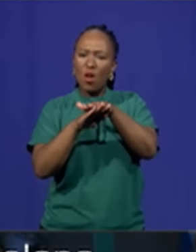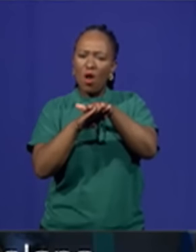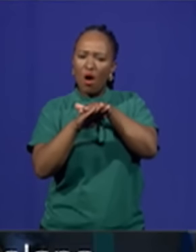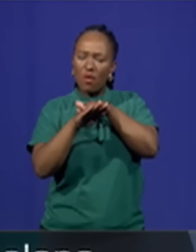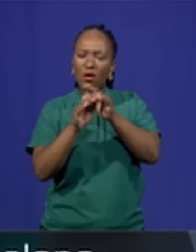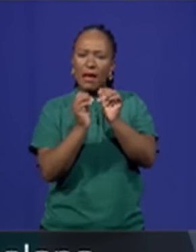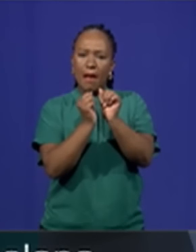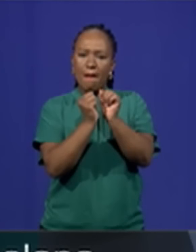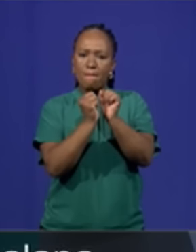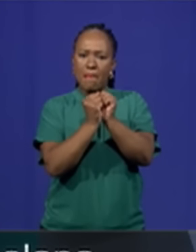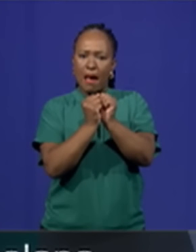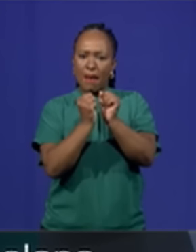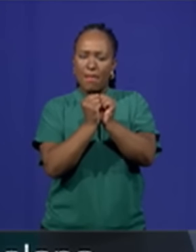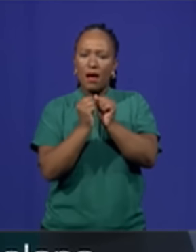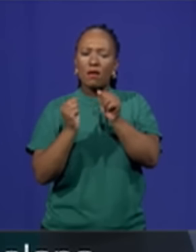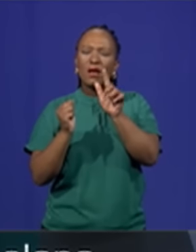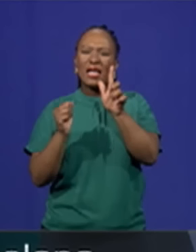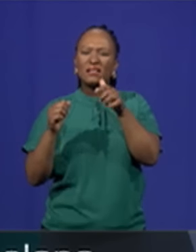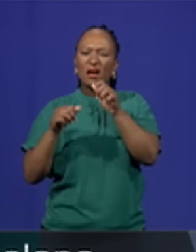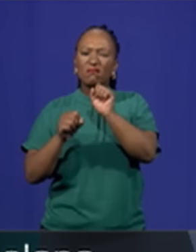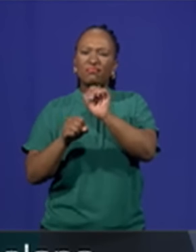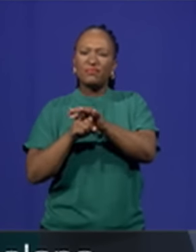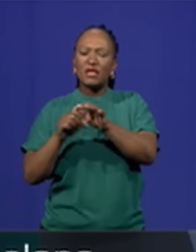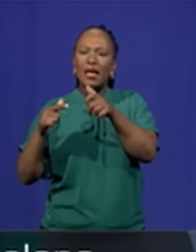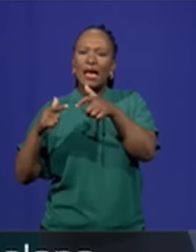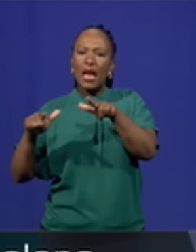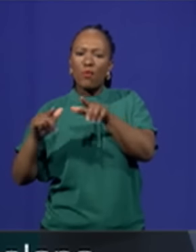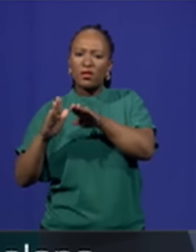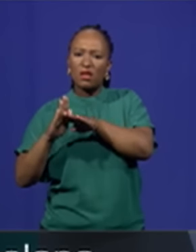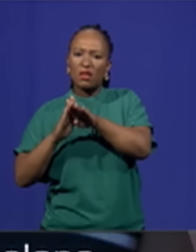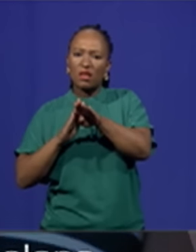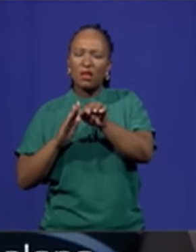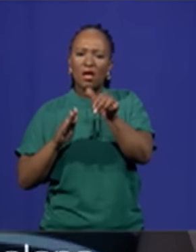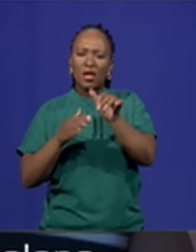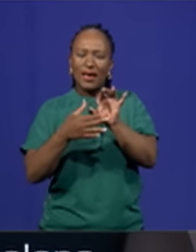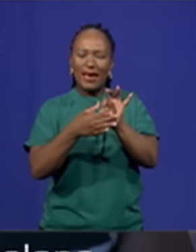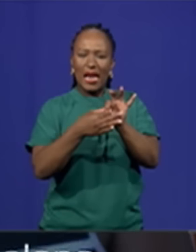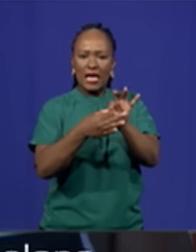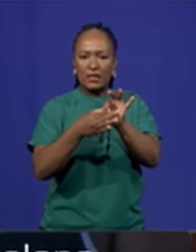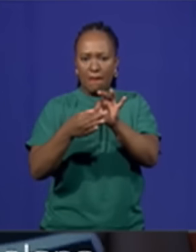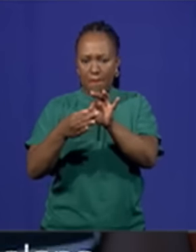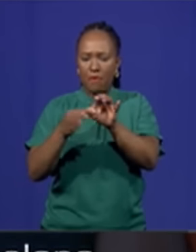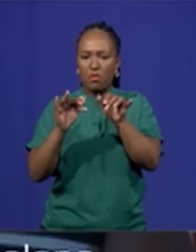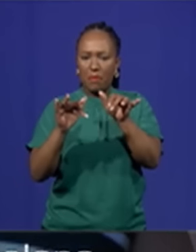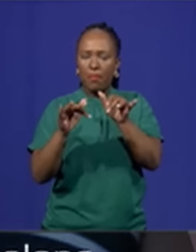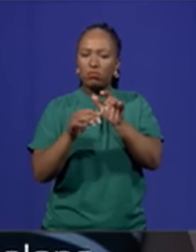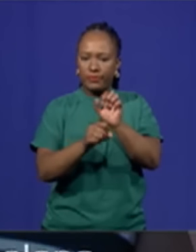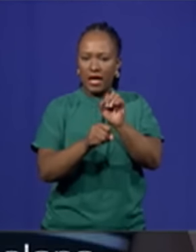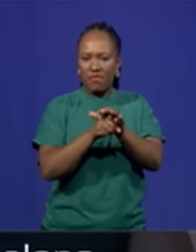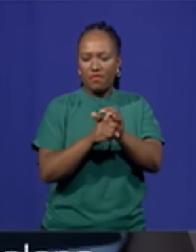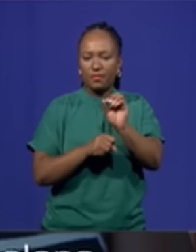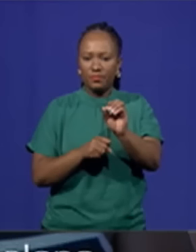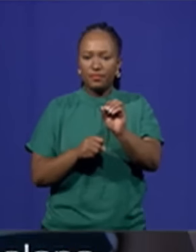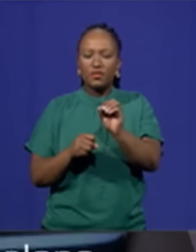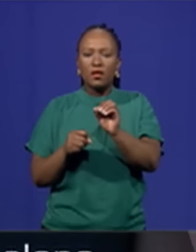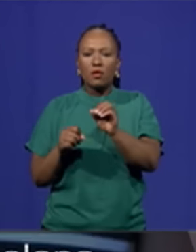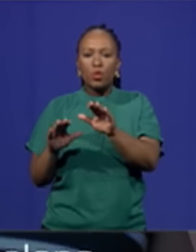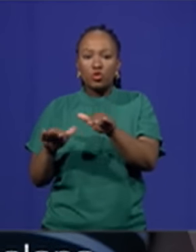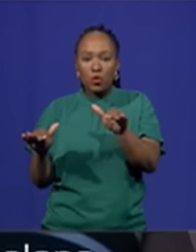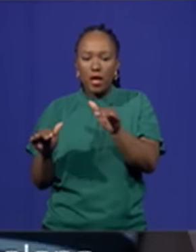ka gona puo ya gagwe le kgolagano ya gagwe le batho ba bangwe. Autism e farologana ka ngwana mongwe le